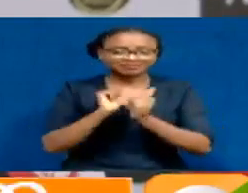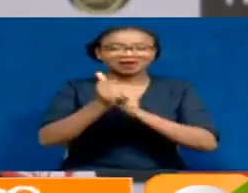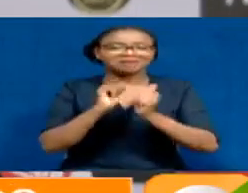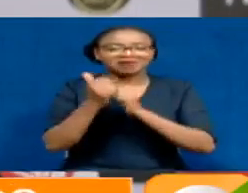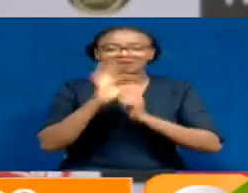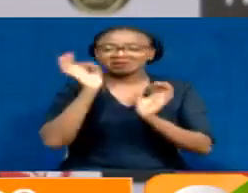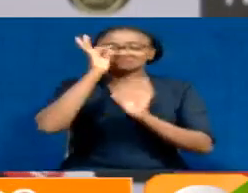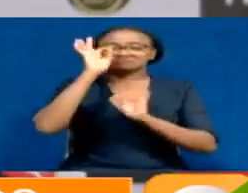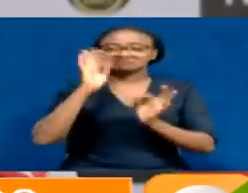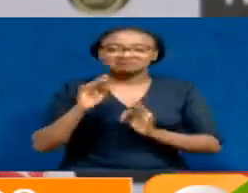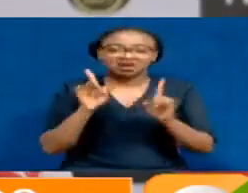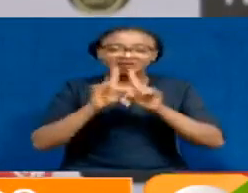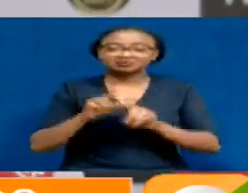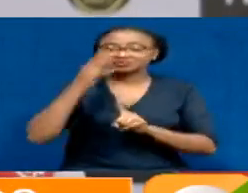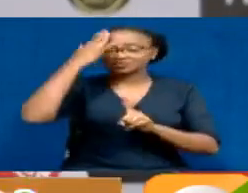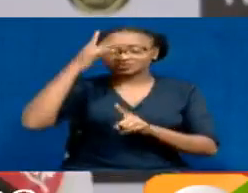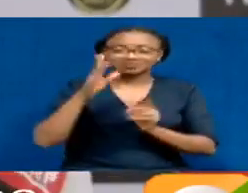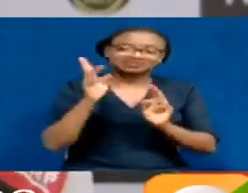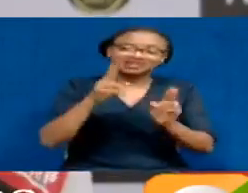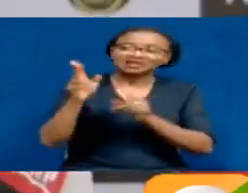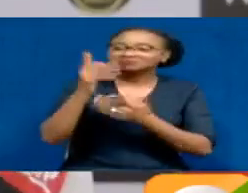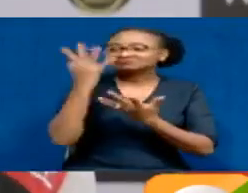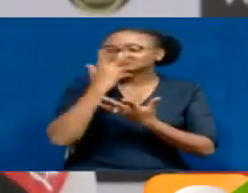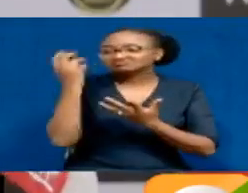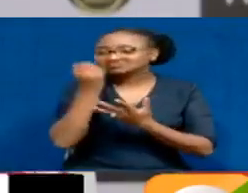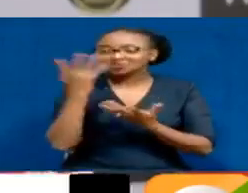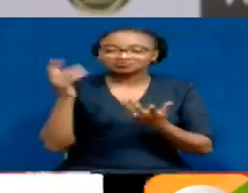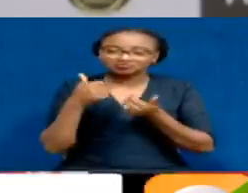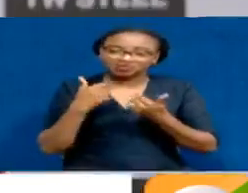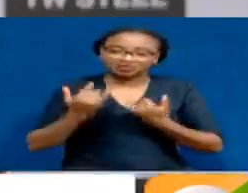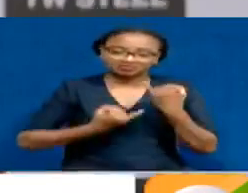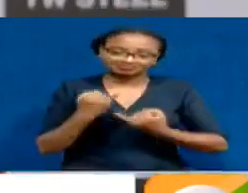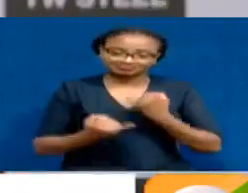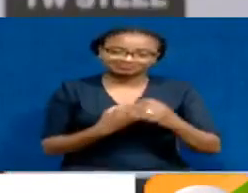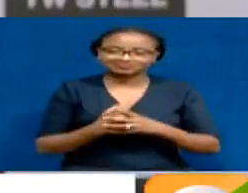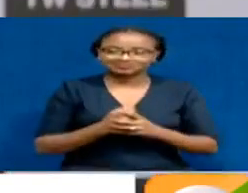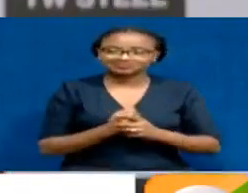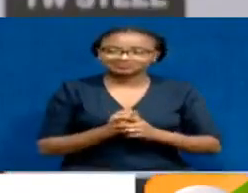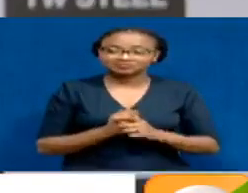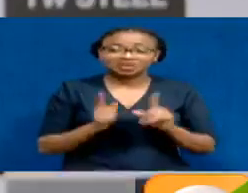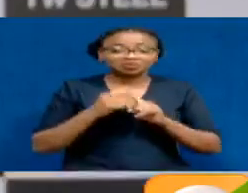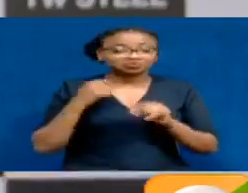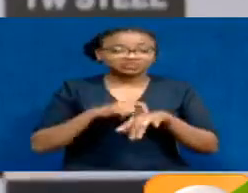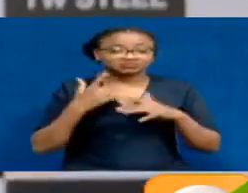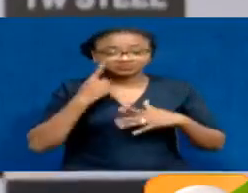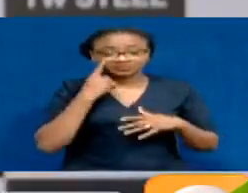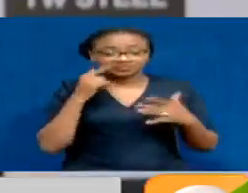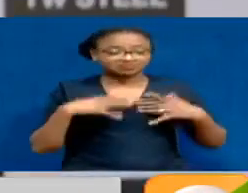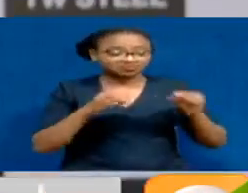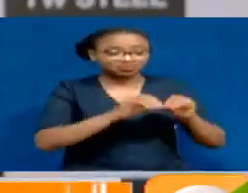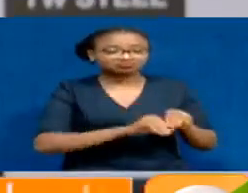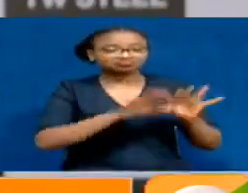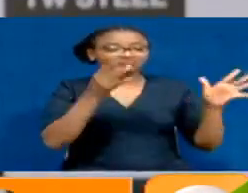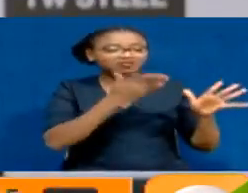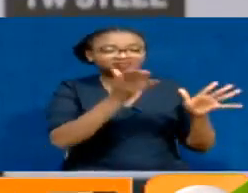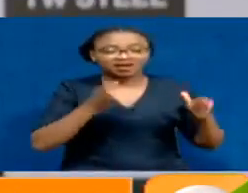it's a challenging event. Like we know, the nature is beautiful, so it's we're having a good time. You know, if you see the crowds on the